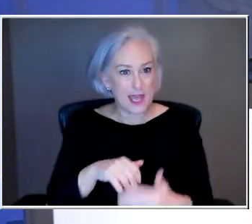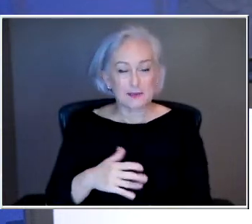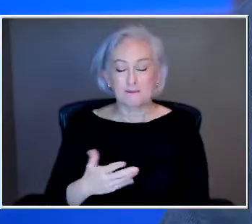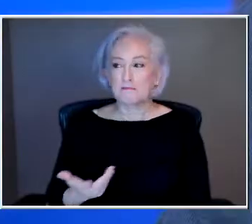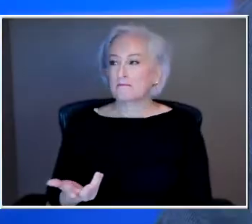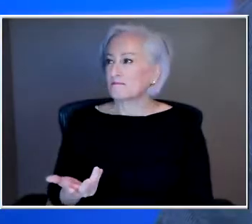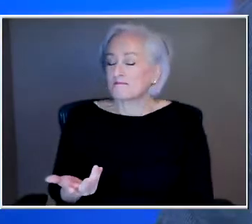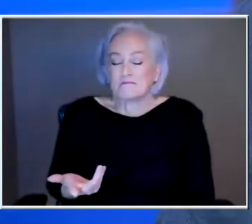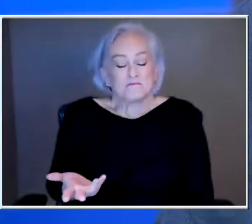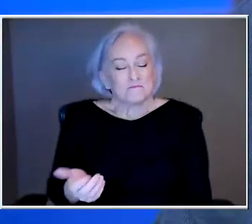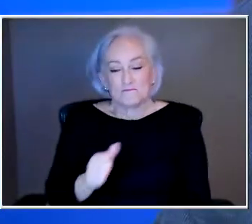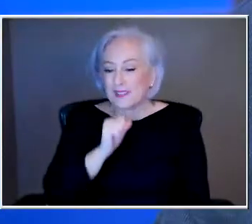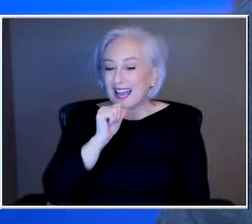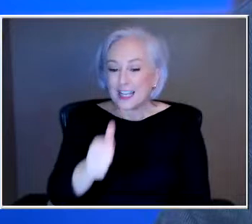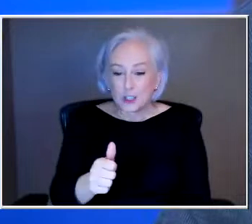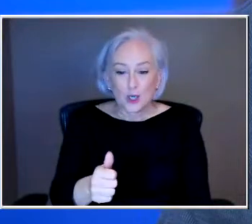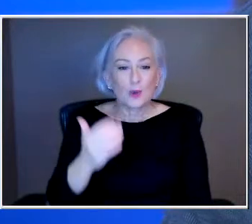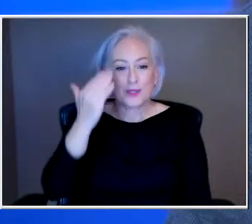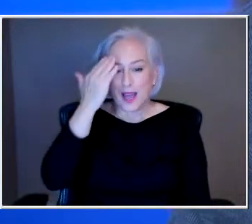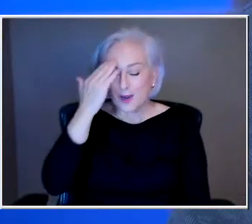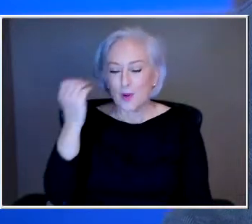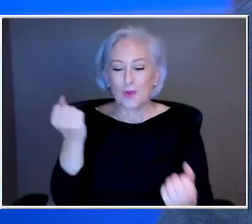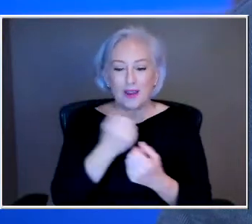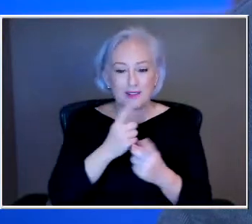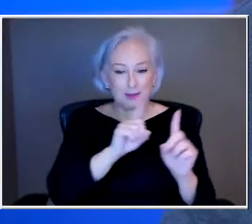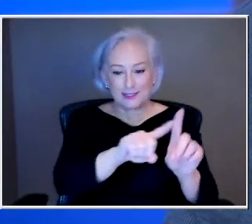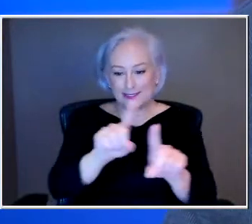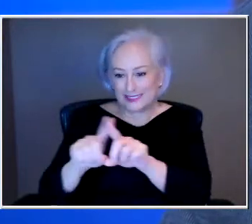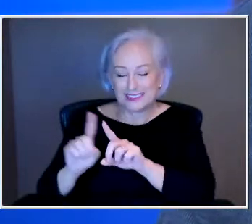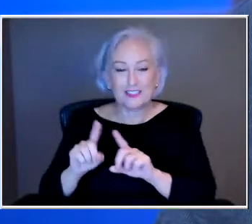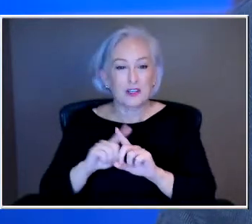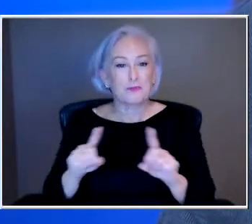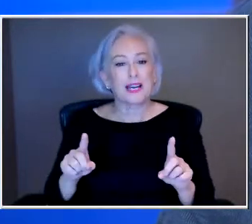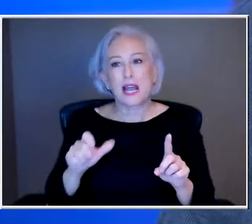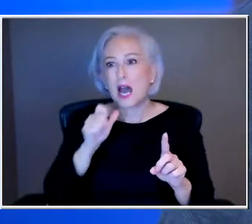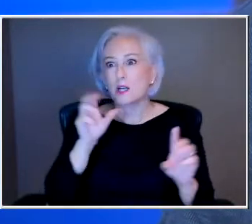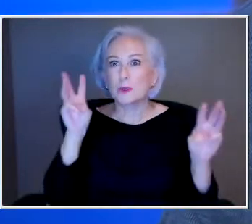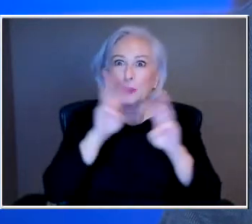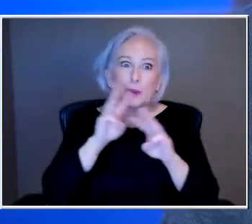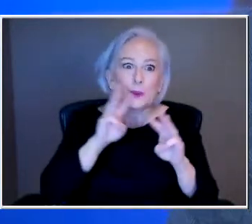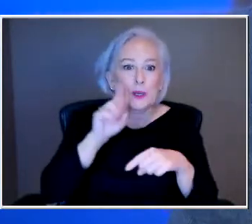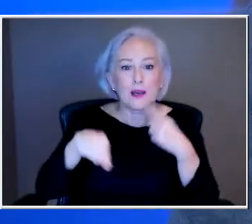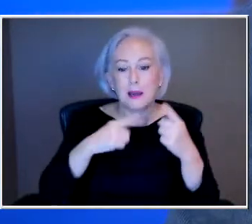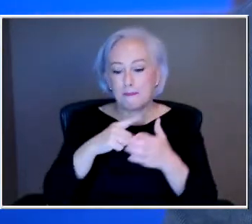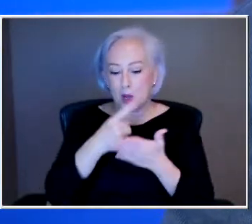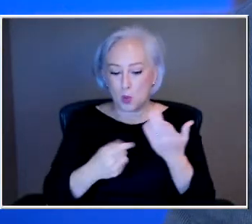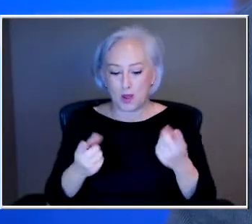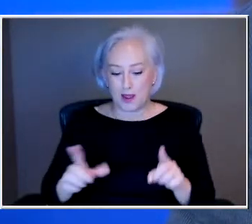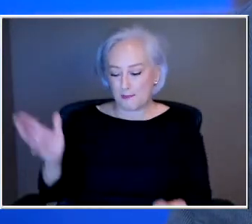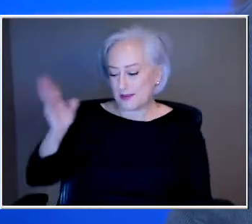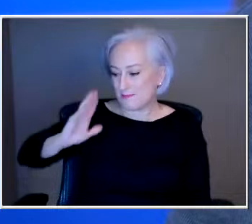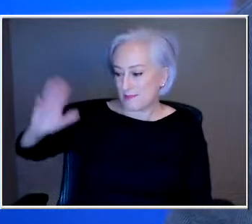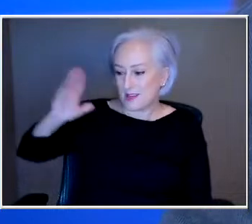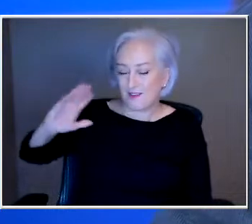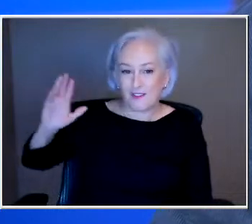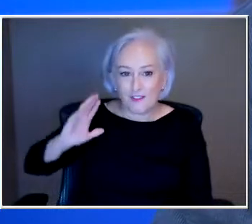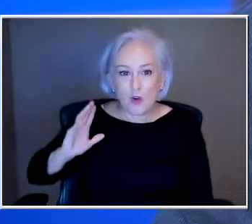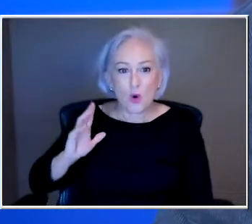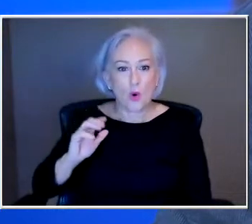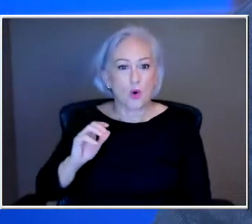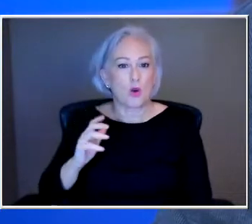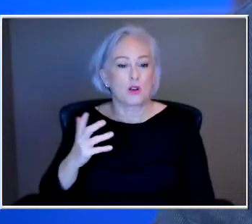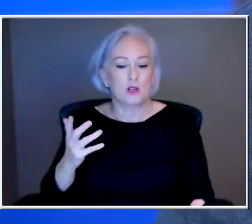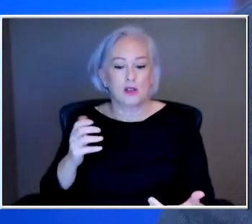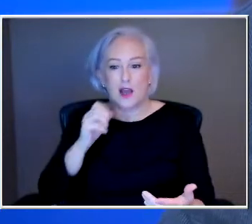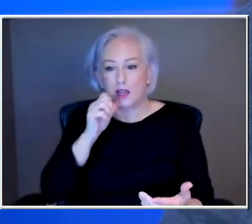I know everybody's a little bit different, but I don't worry too much about what has happened in the past or worry about what negative things might